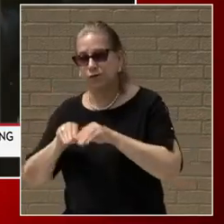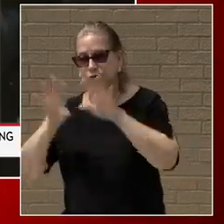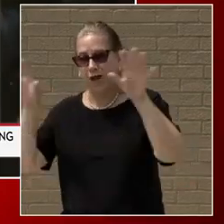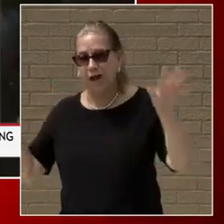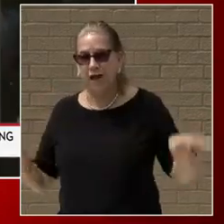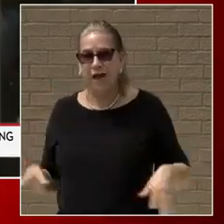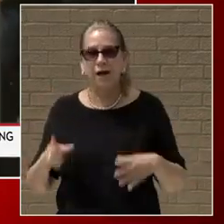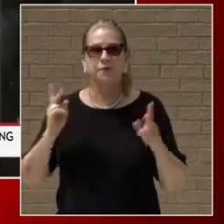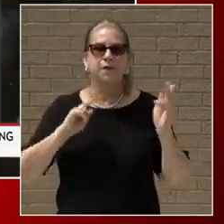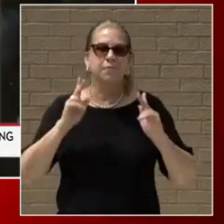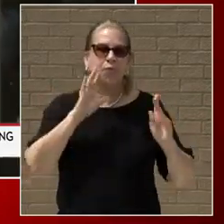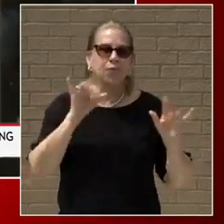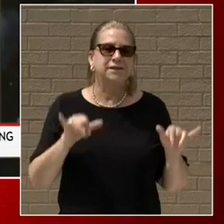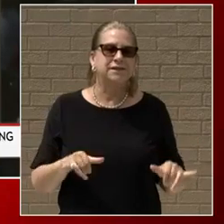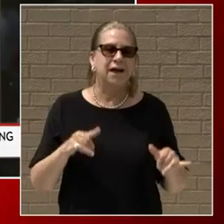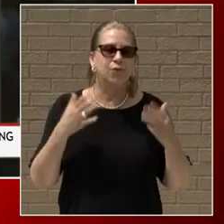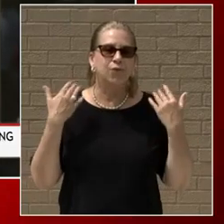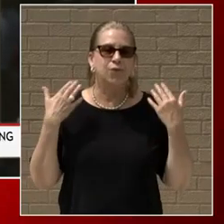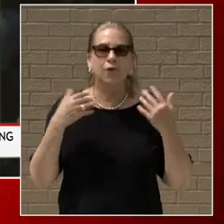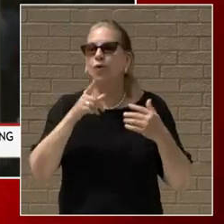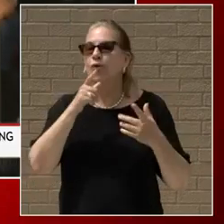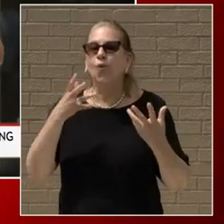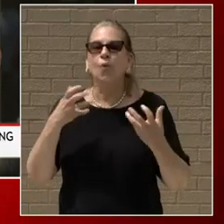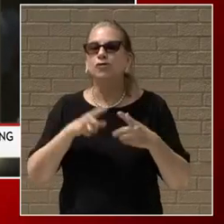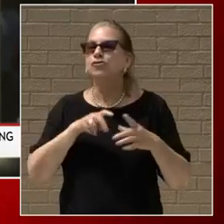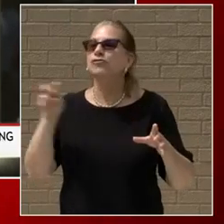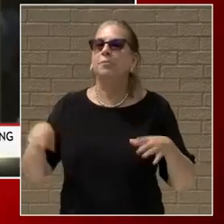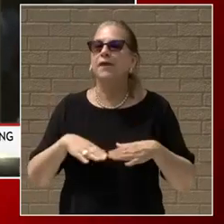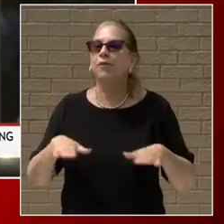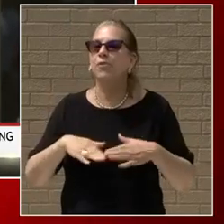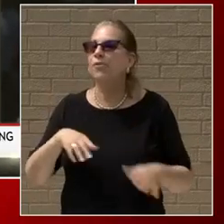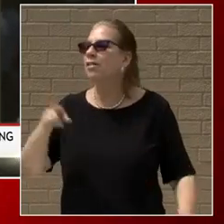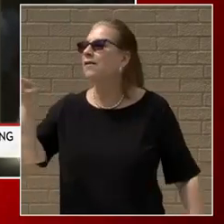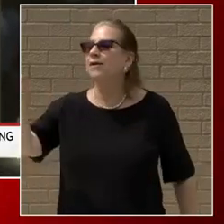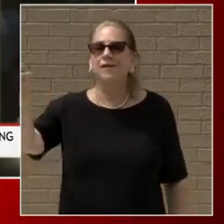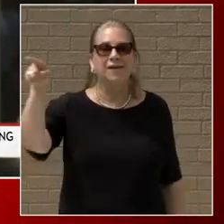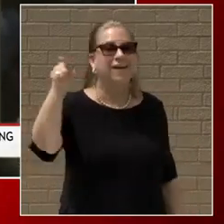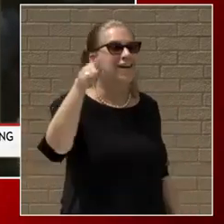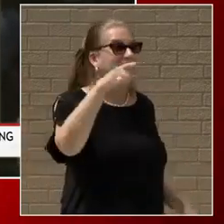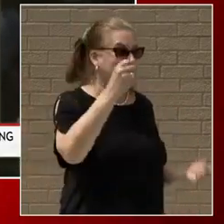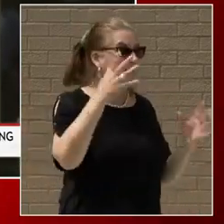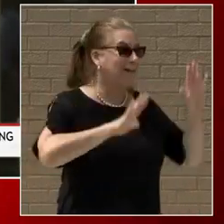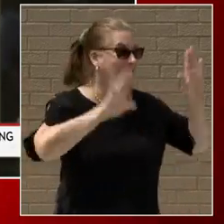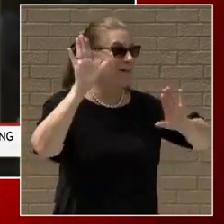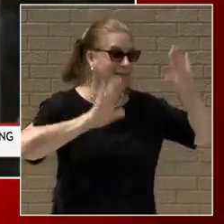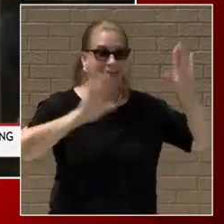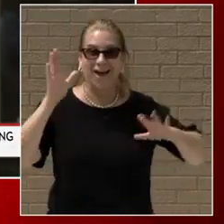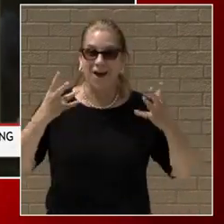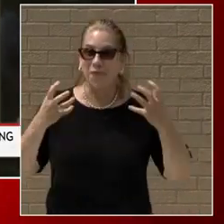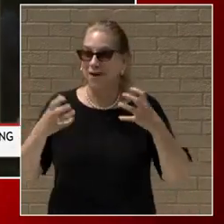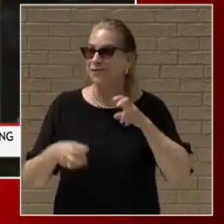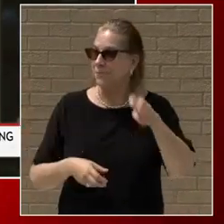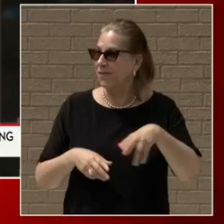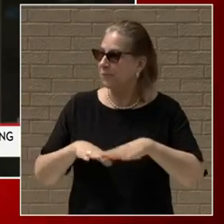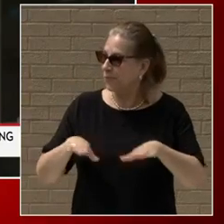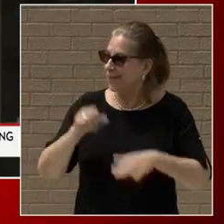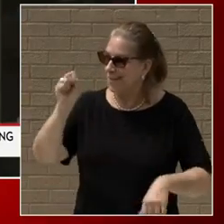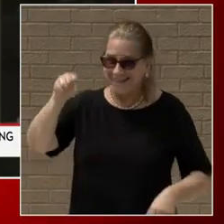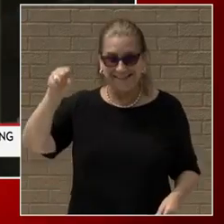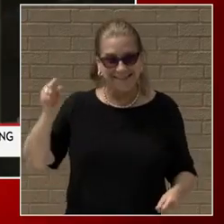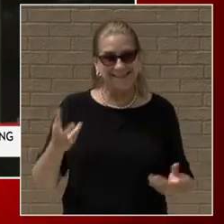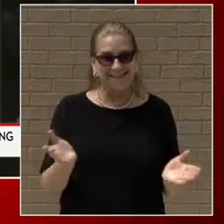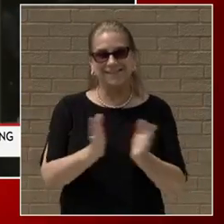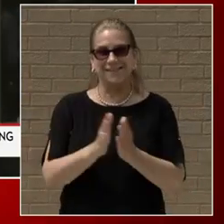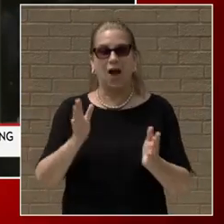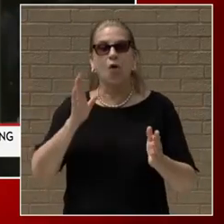40s and 50s. But who's going to jump in with me regardless? Who's going to jump in? Okay, I didn't see a lot of hands, but that's okay. That's okay. Our pools will be open